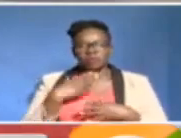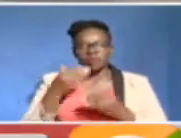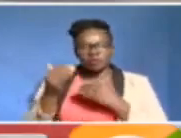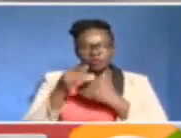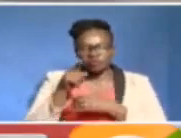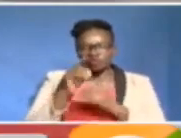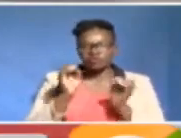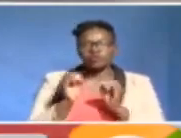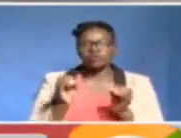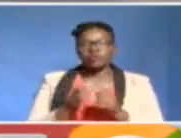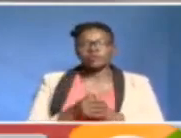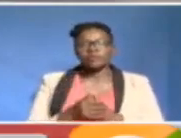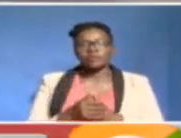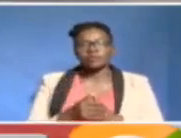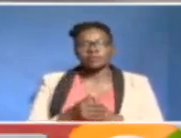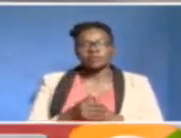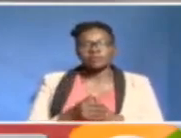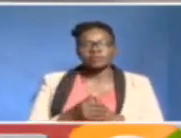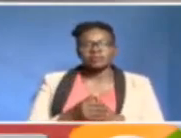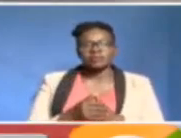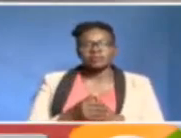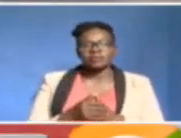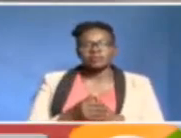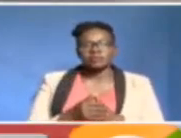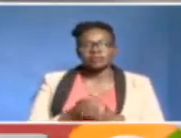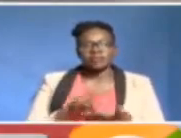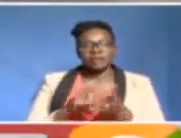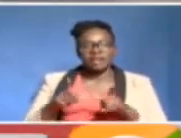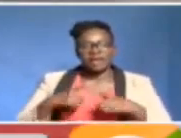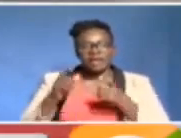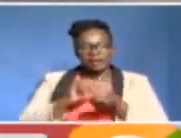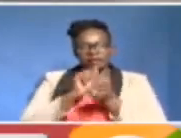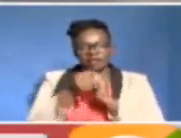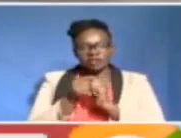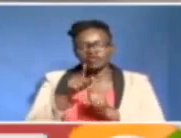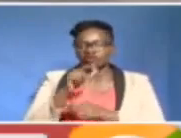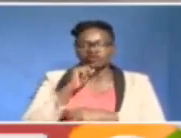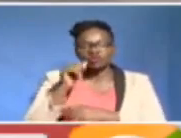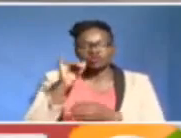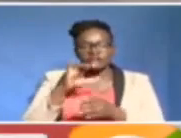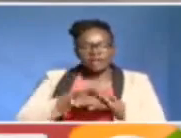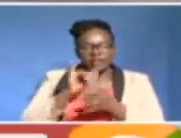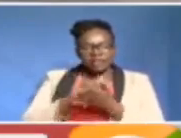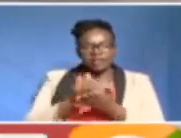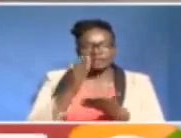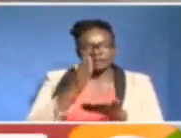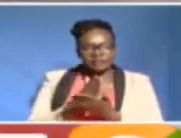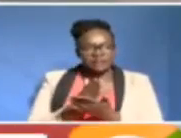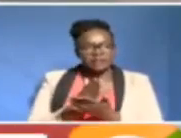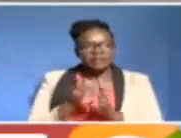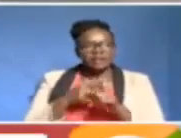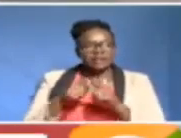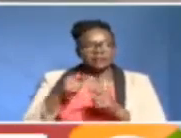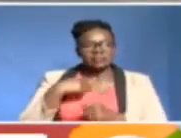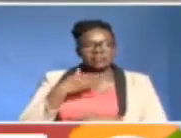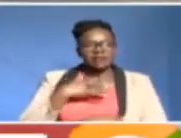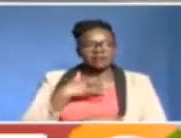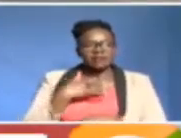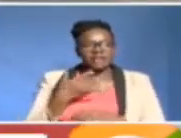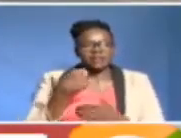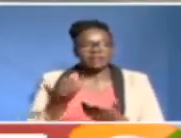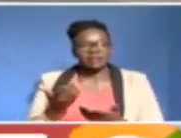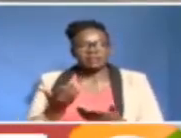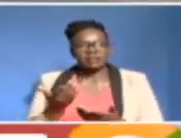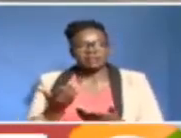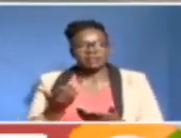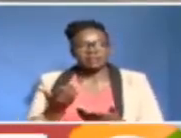girl who have nothing. Like, you don't get the, life has changed. You don't get the realness. So I was like, ah. That's a nigga who want to offer